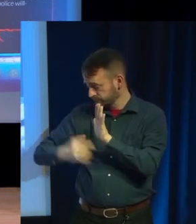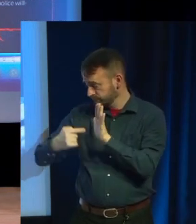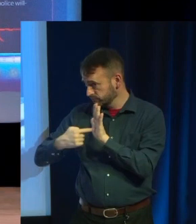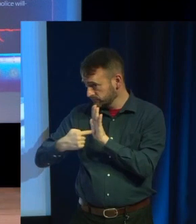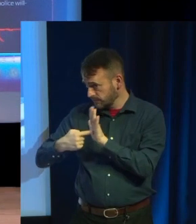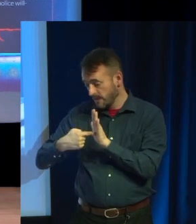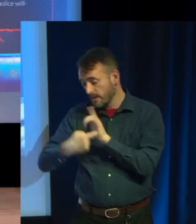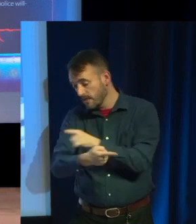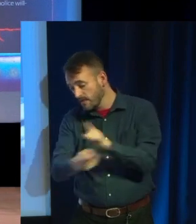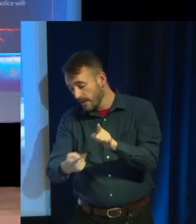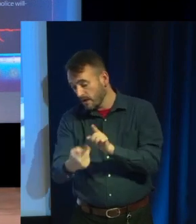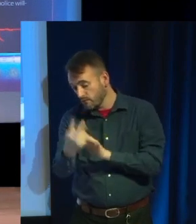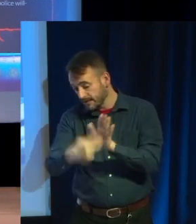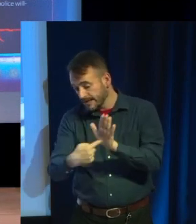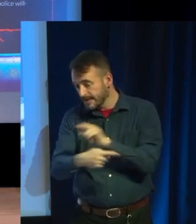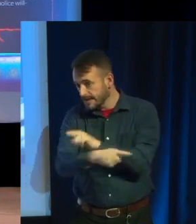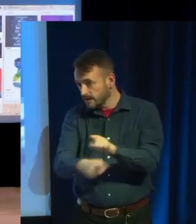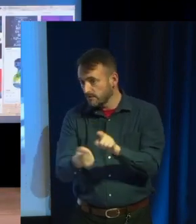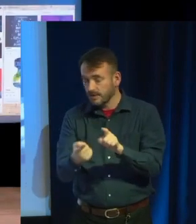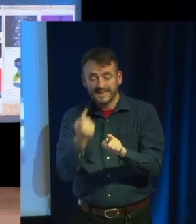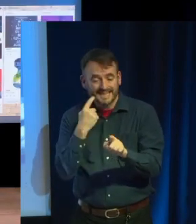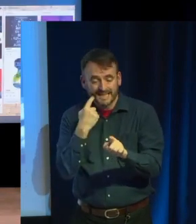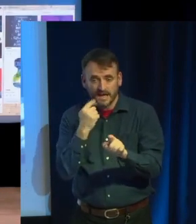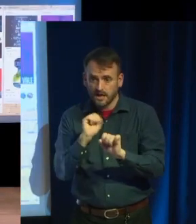to make it easier for them to understand what you're doing.